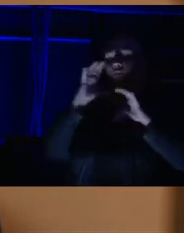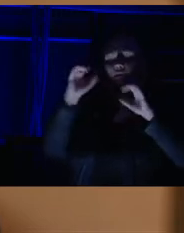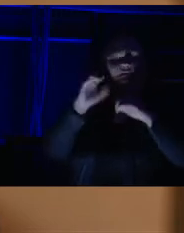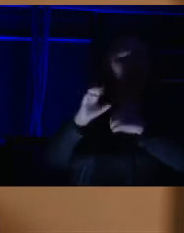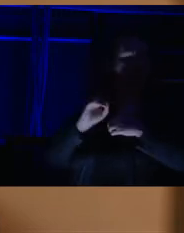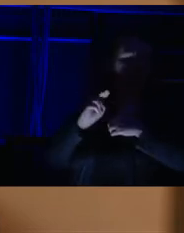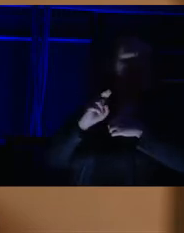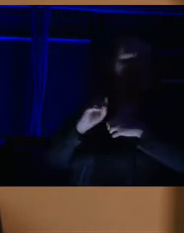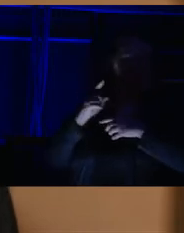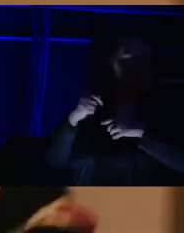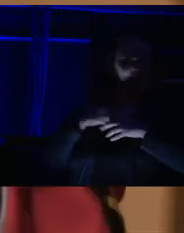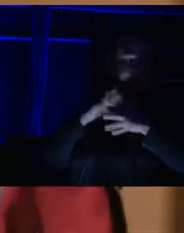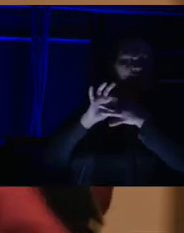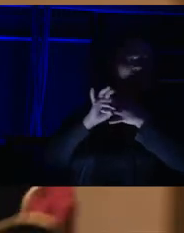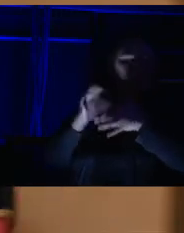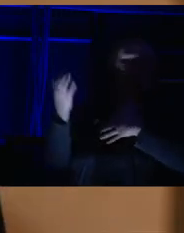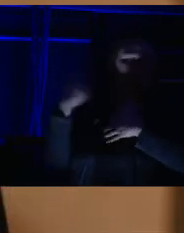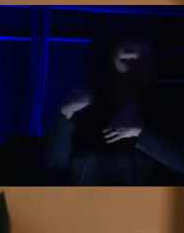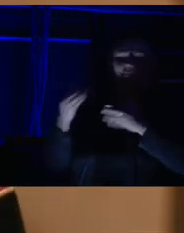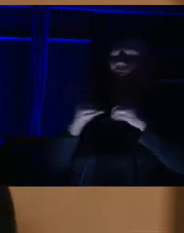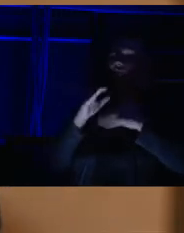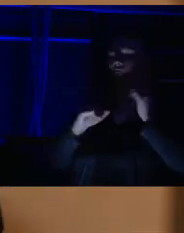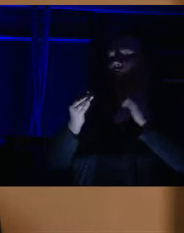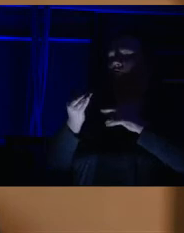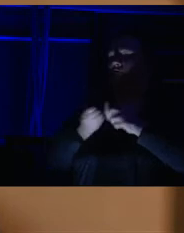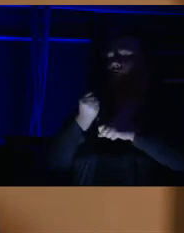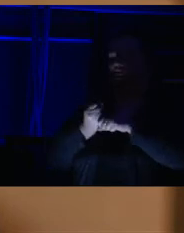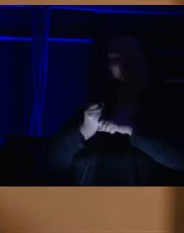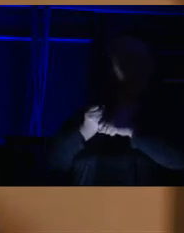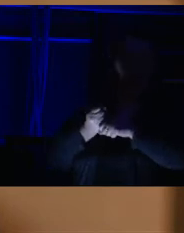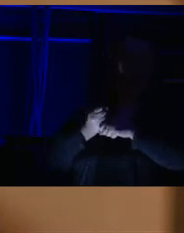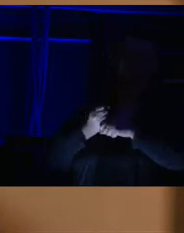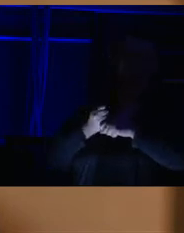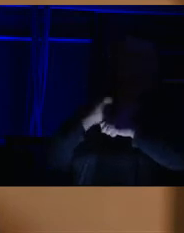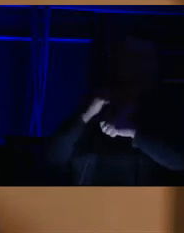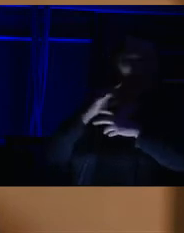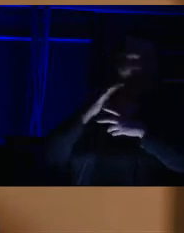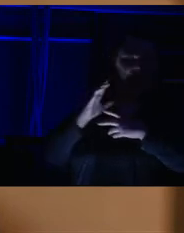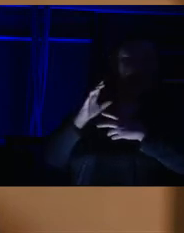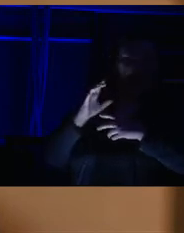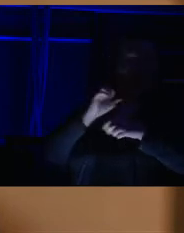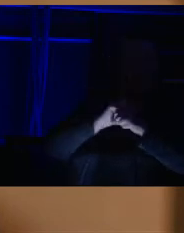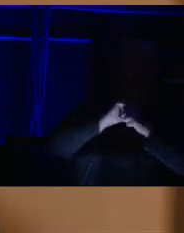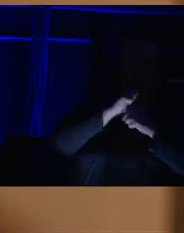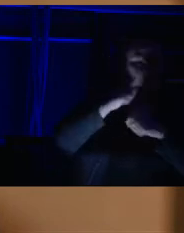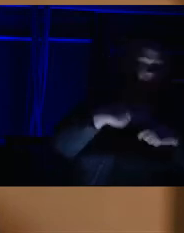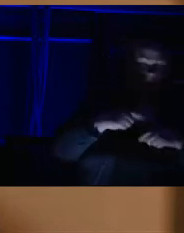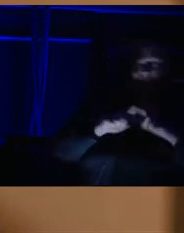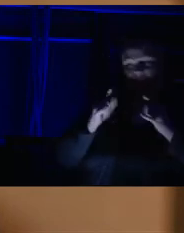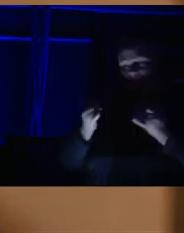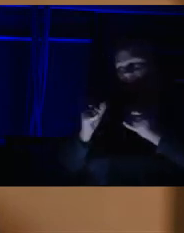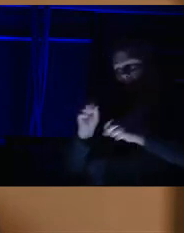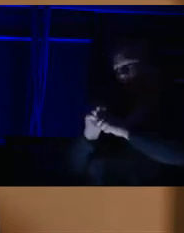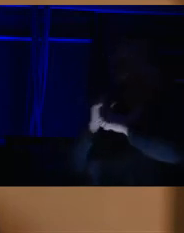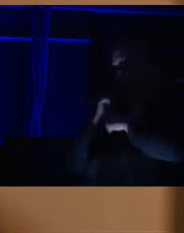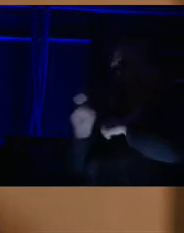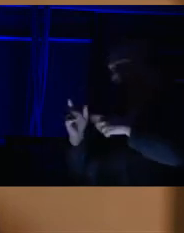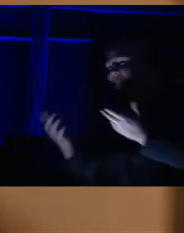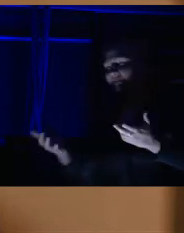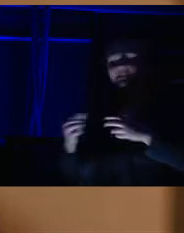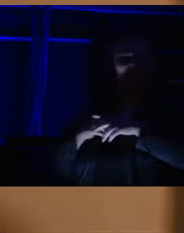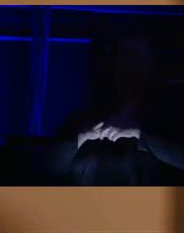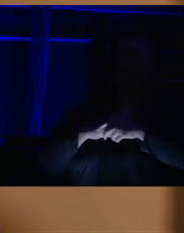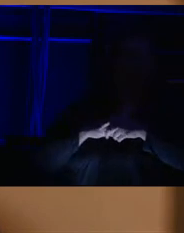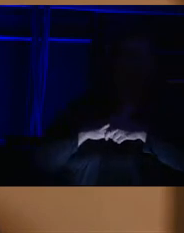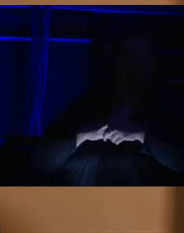a relationship that goes back more than 15 years. He once worked for me, and now I get to work for him. That seems